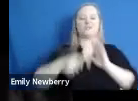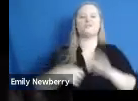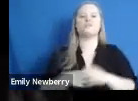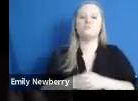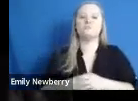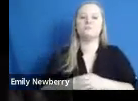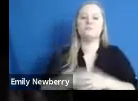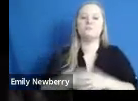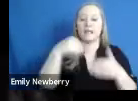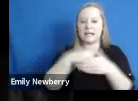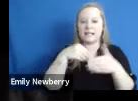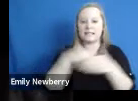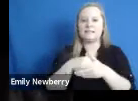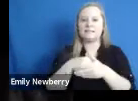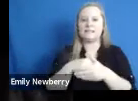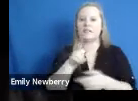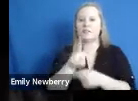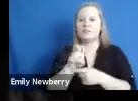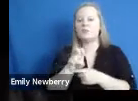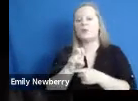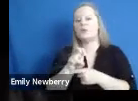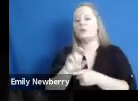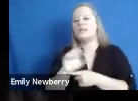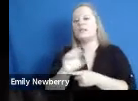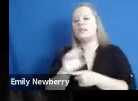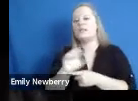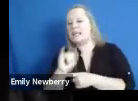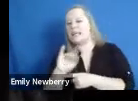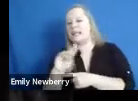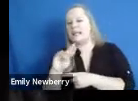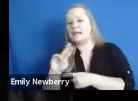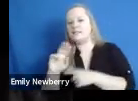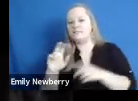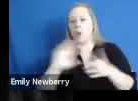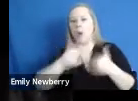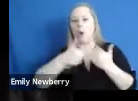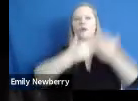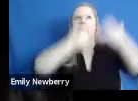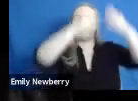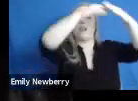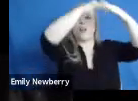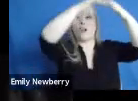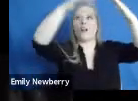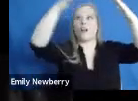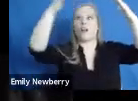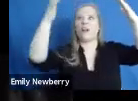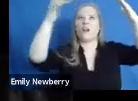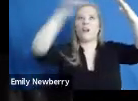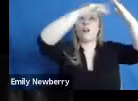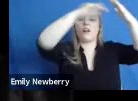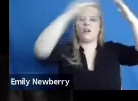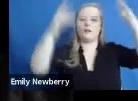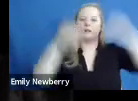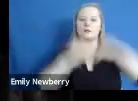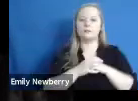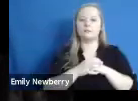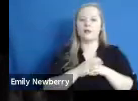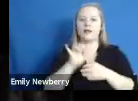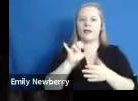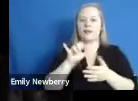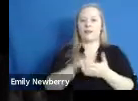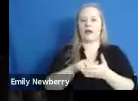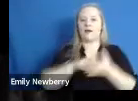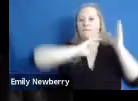is a 210-inch right here. You can see all that debris in there and the diameter of this pipe. It's part of that system that flows that